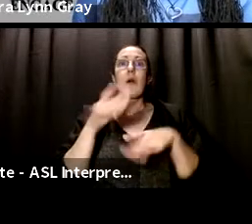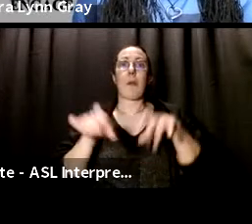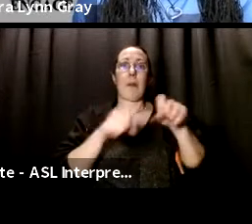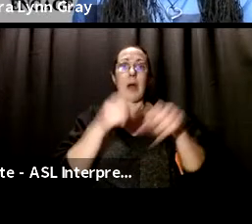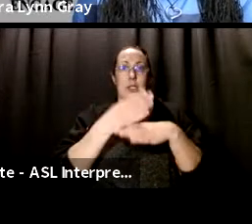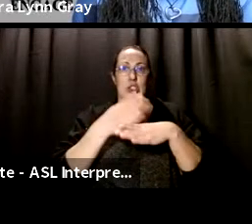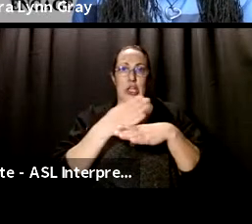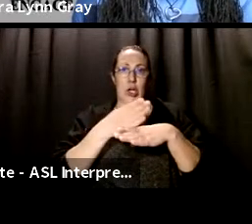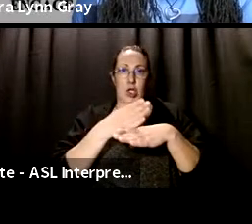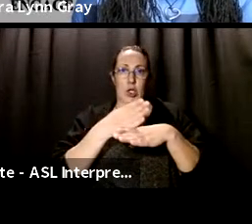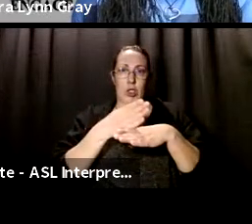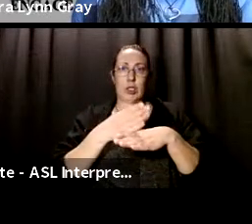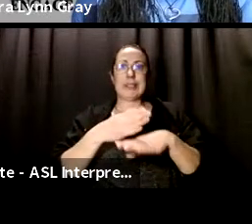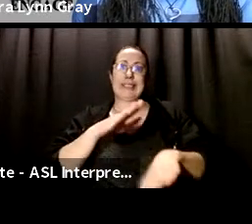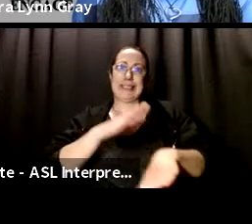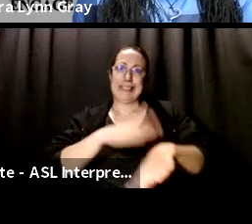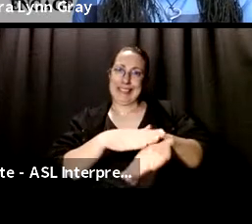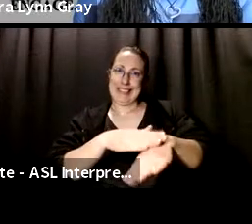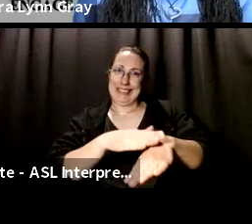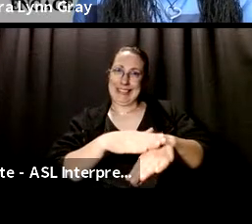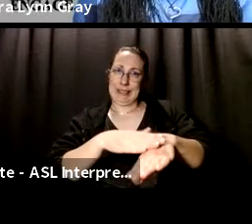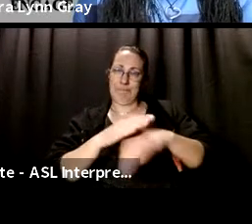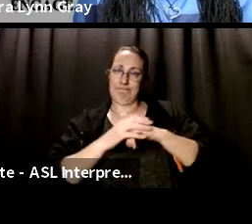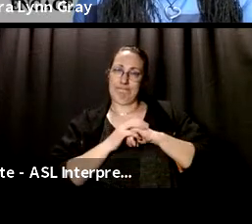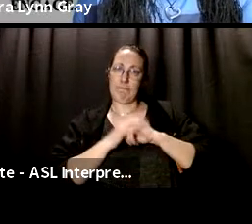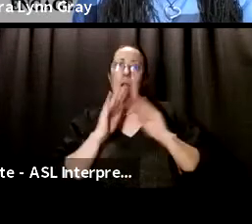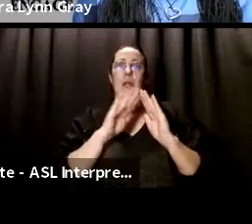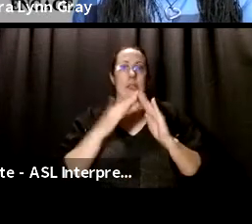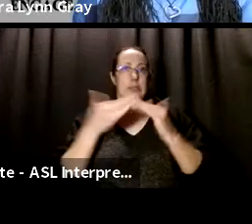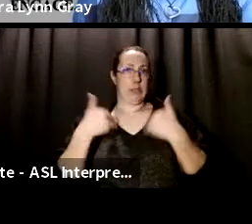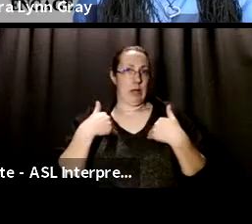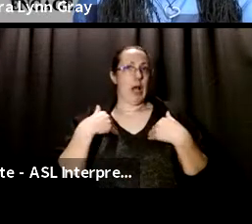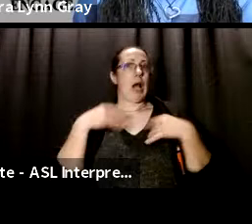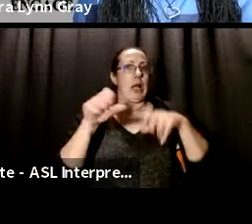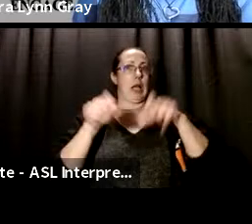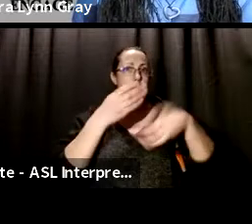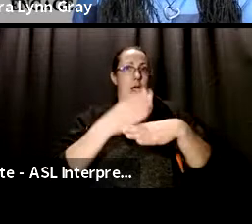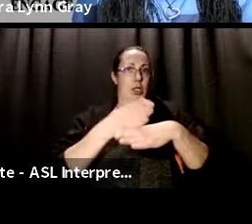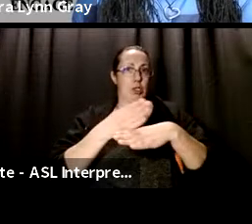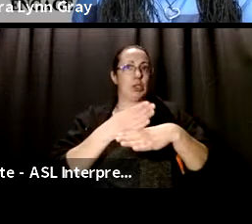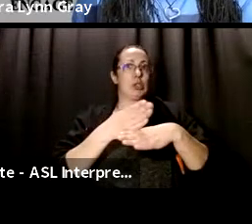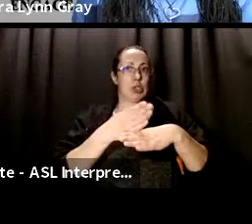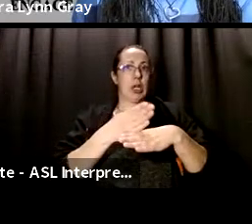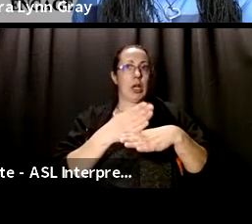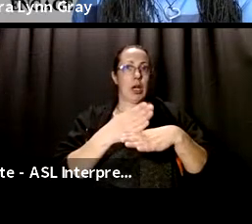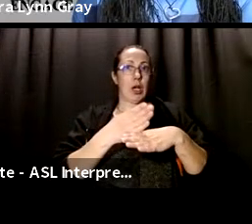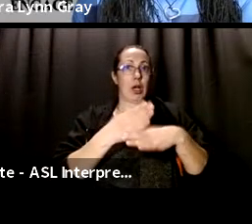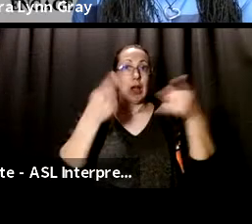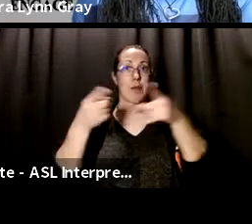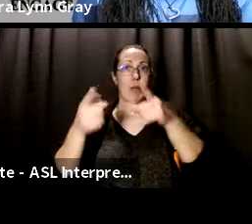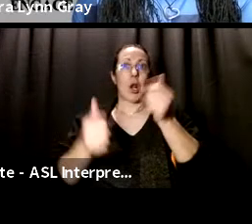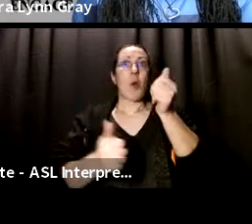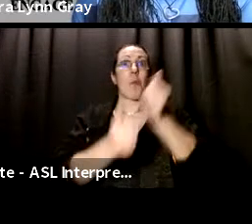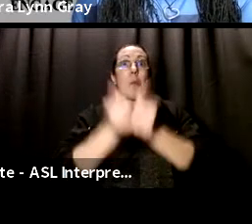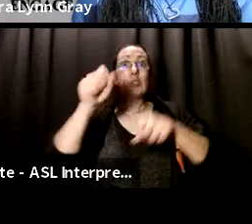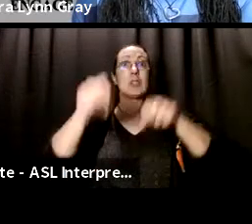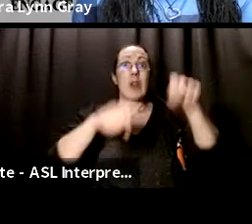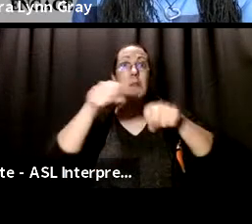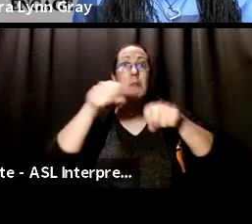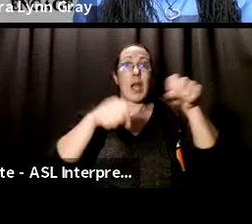cautionary tale. The city had a bike share program a few years ago, and most of the bikes ended up in the canals